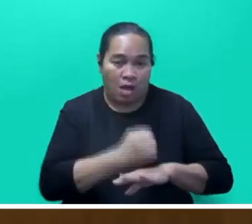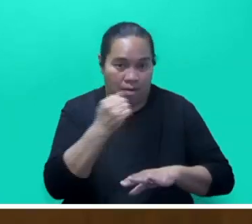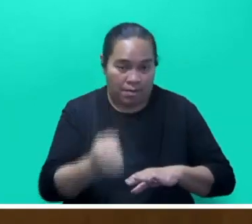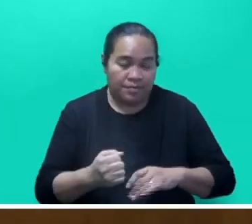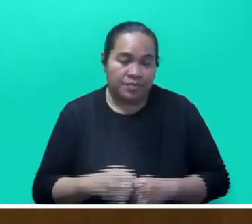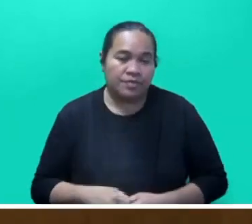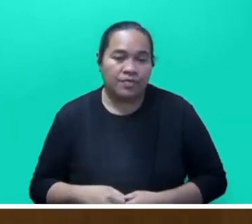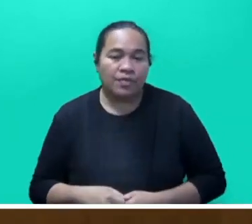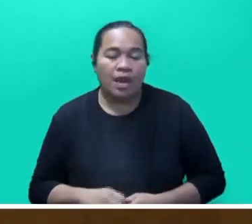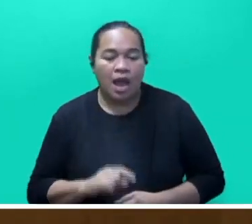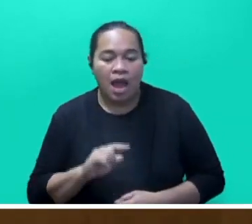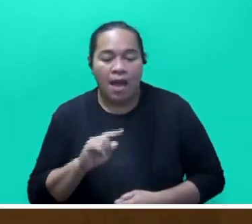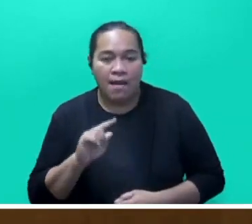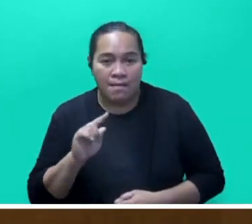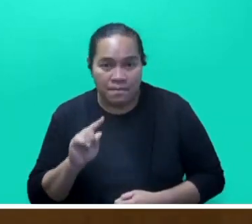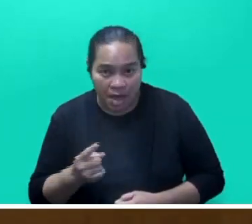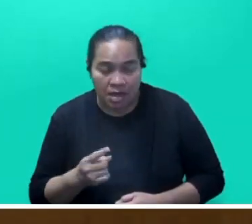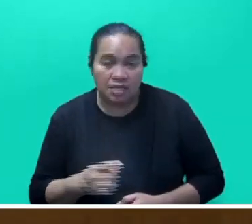But basically, the